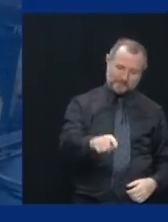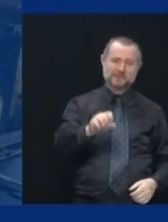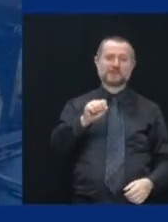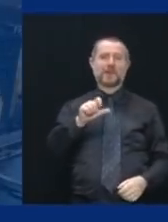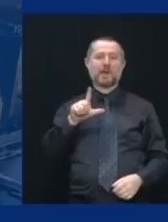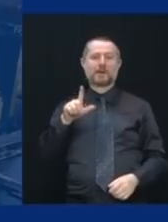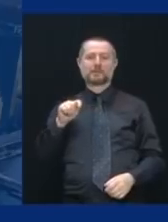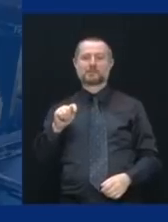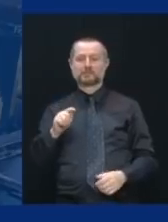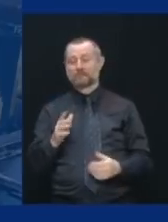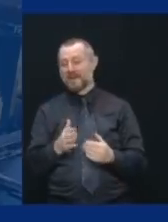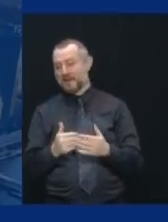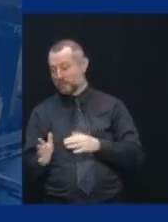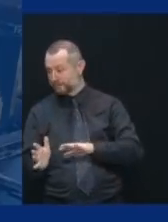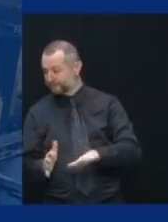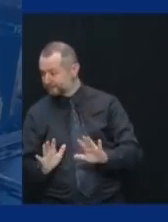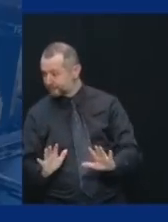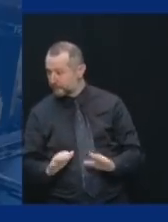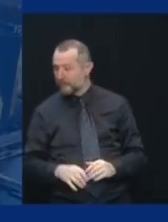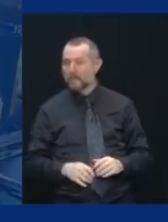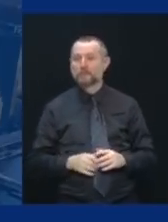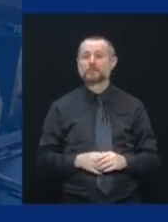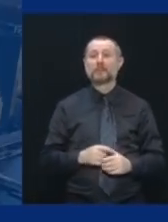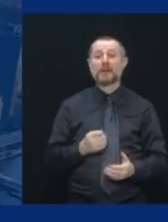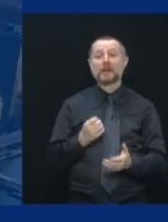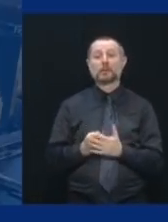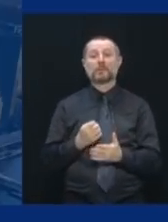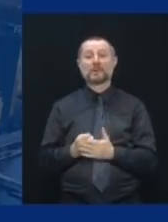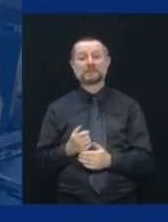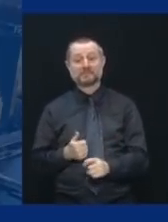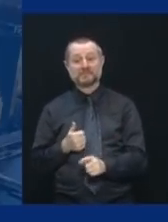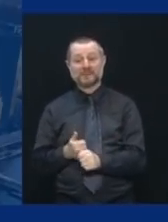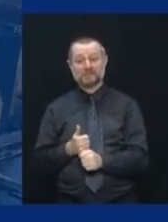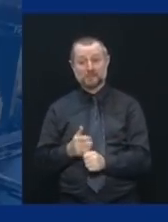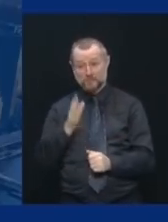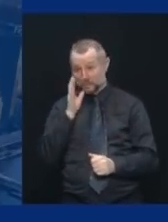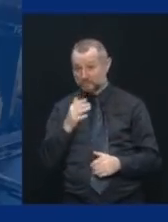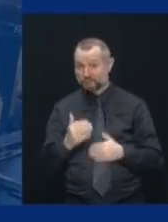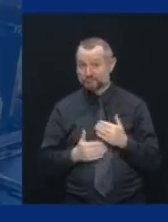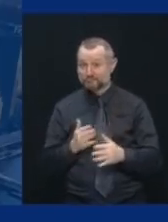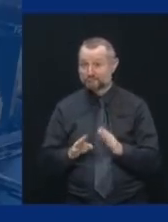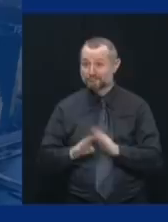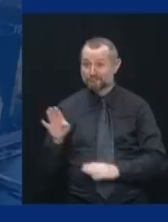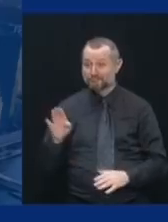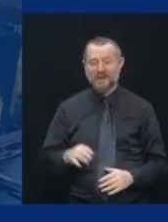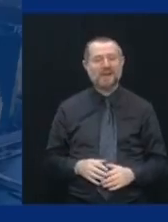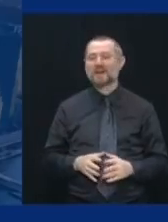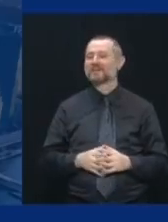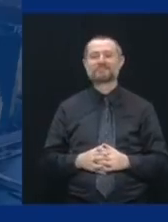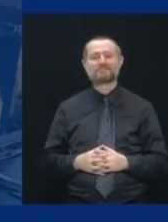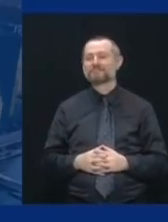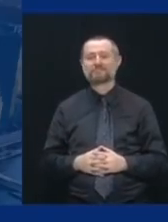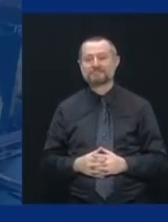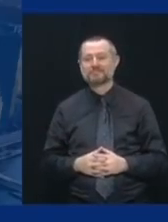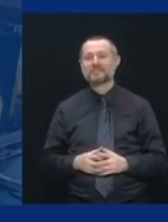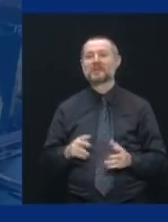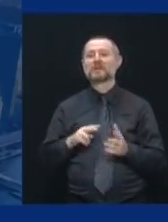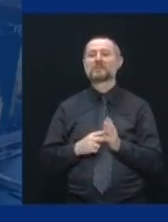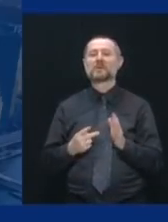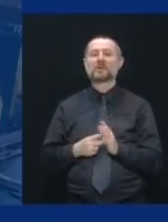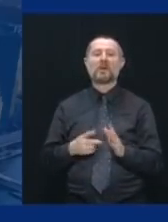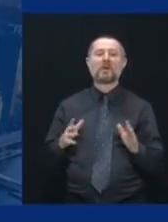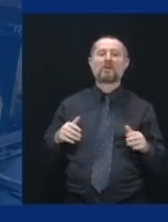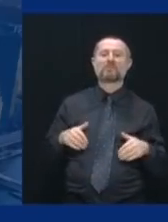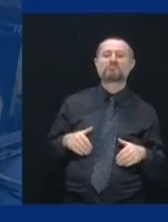Anyway, the economy is not going to come back on its own fast enough. It's not about taking the posture of, well,